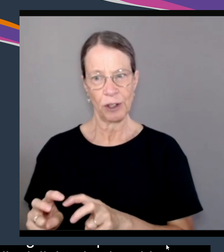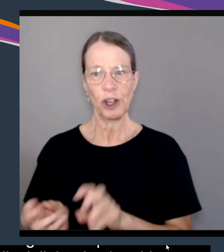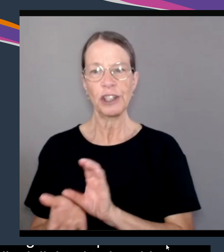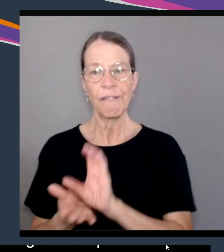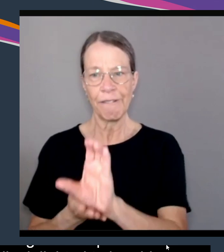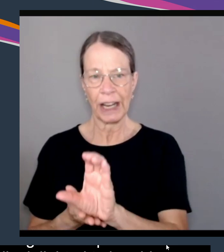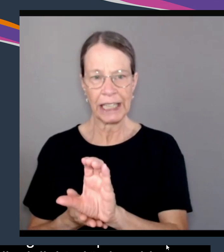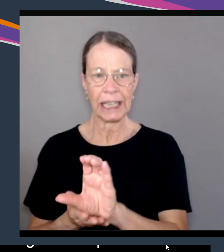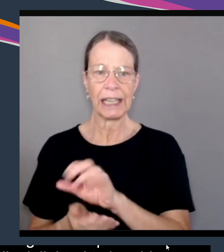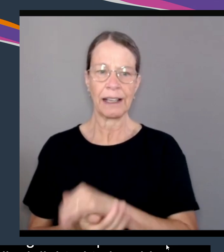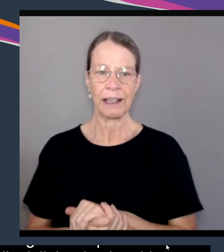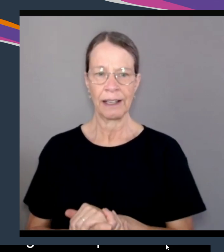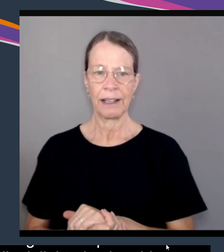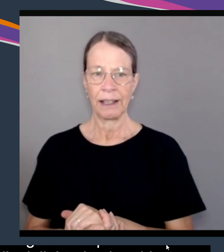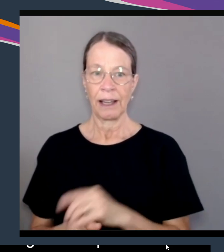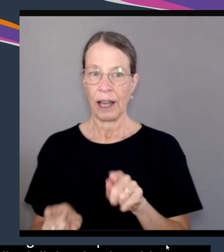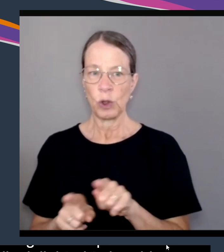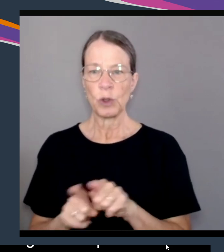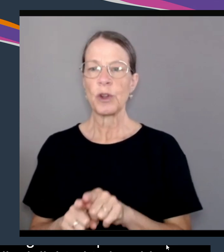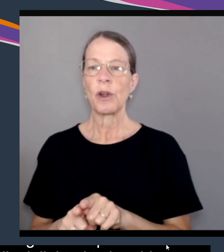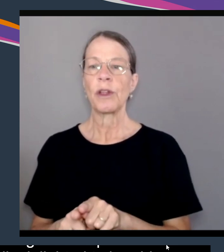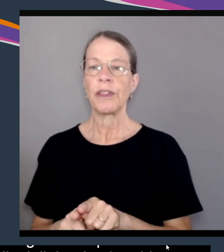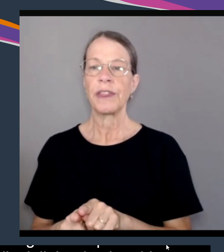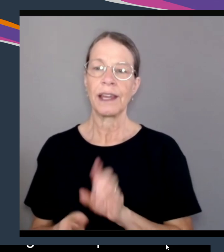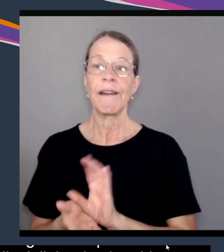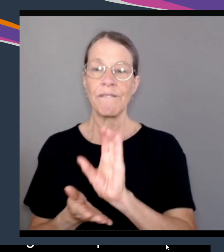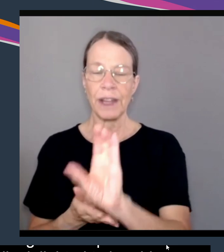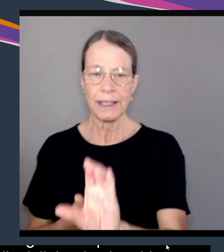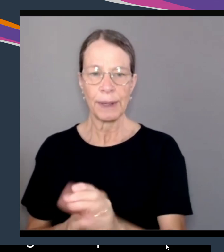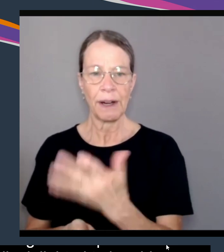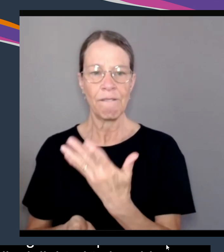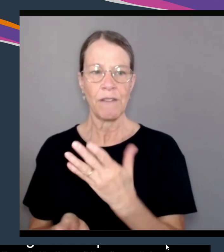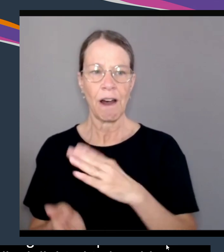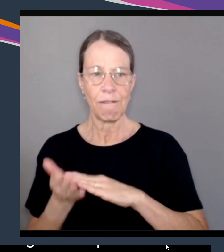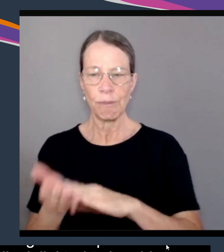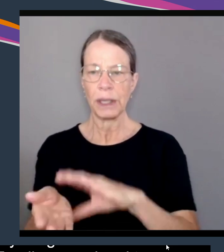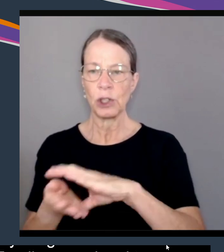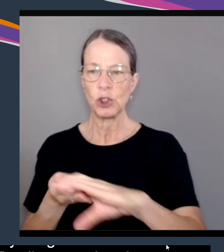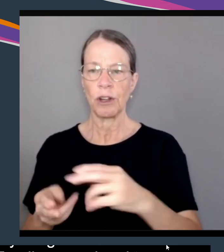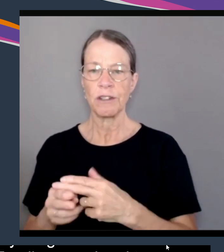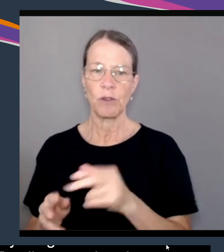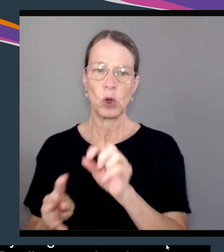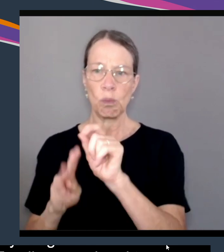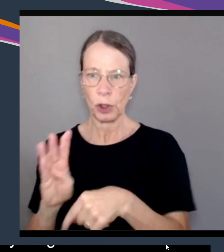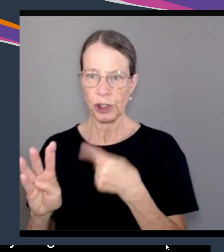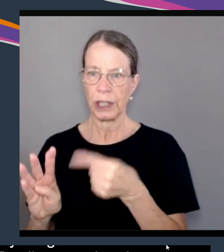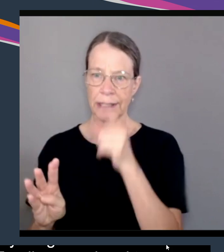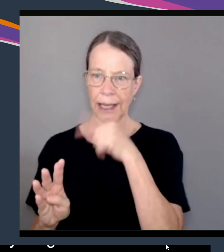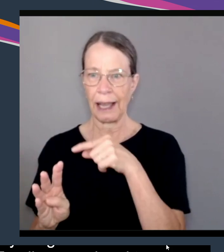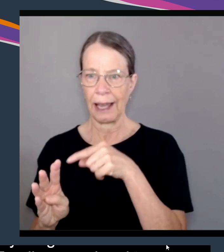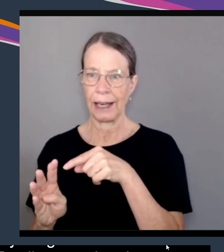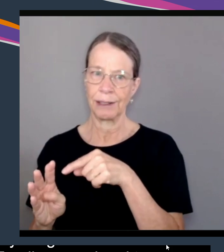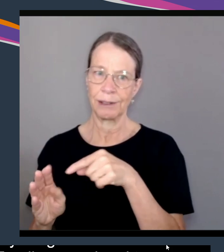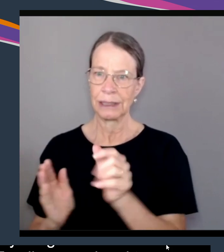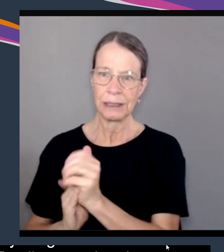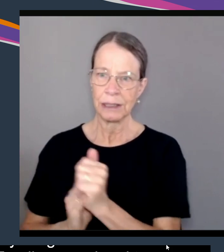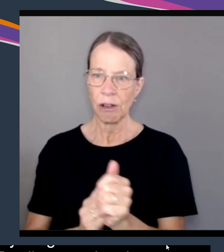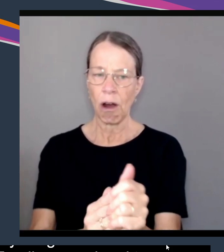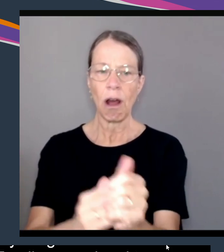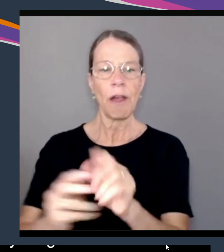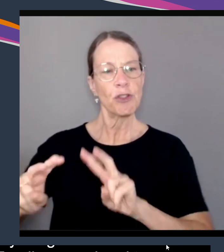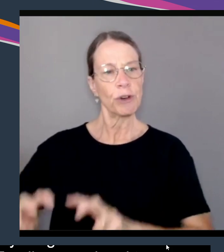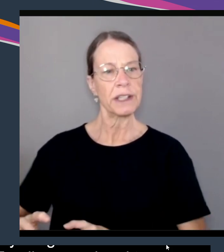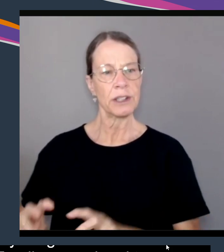$5 million towards projects that will drive the research agenda. This funding continues on the foundation